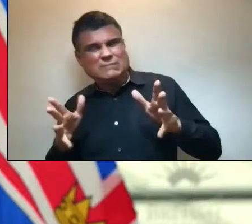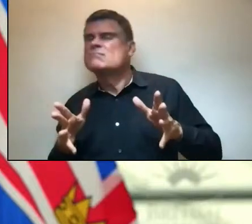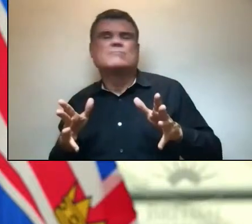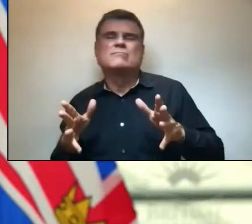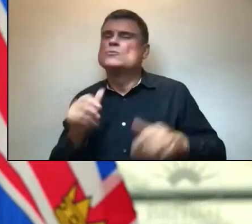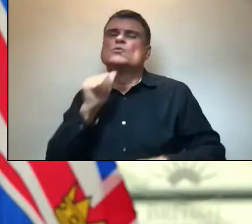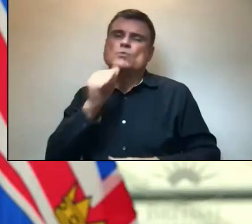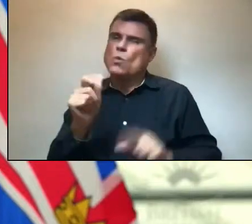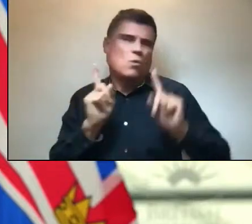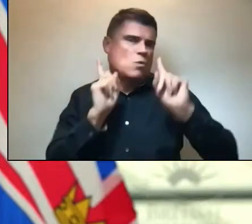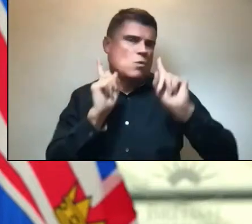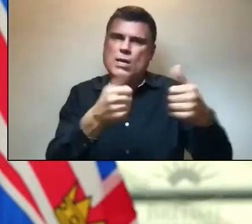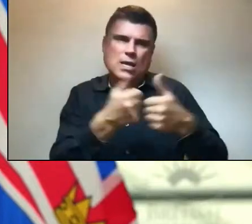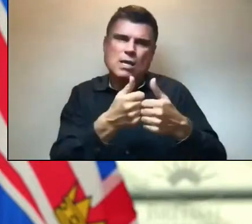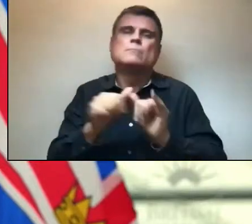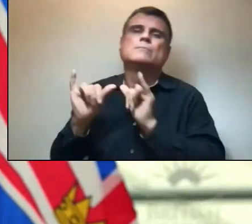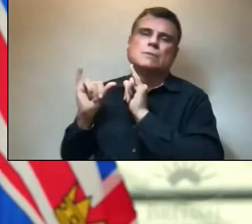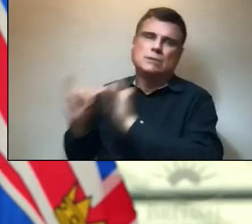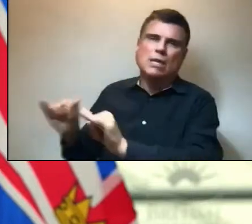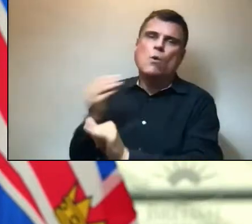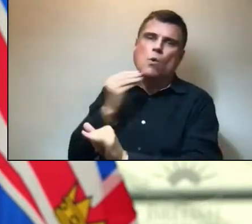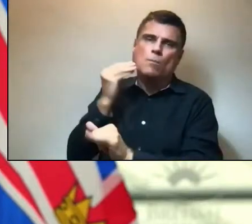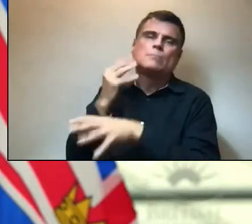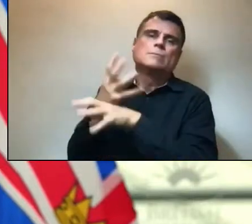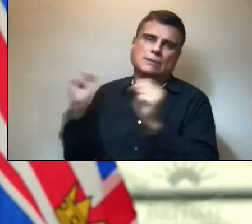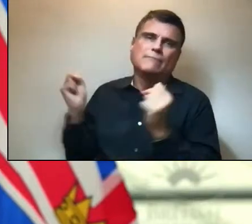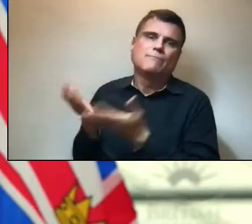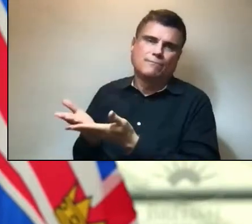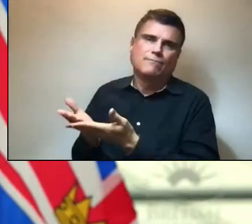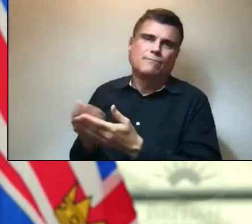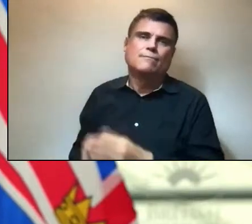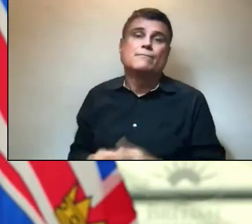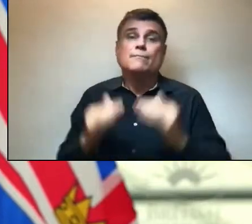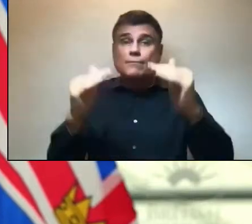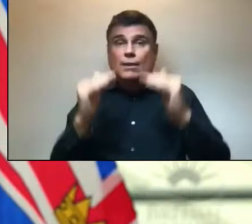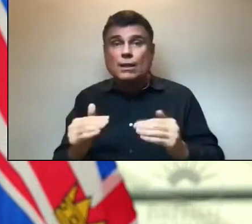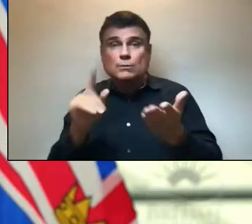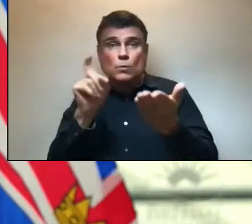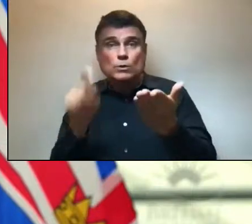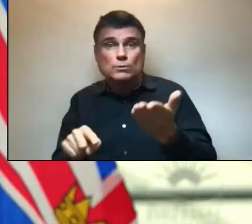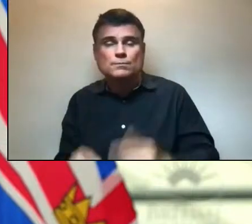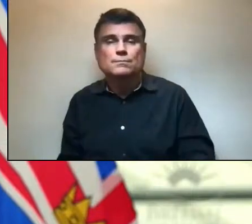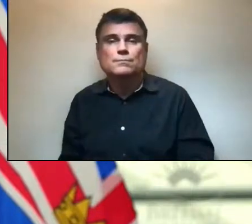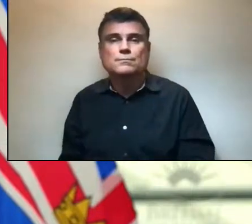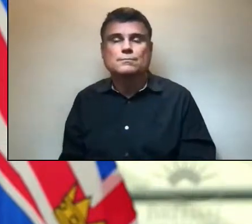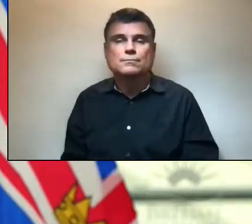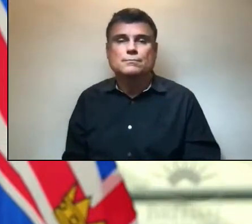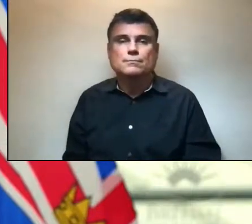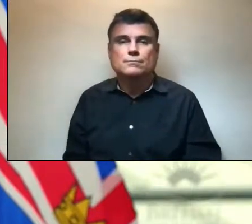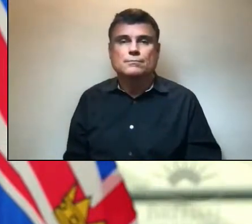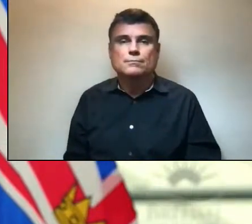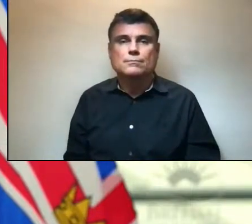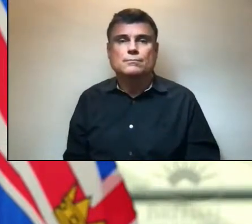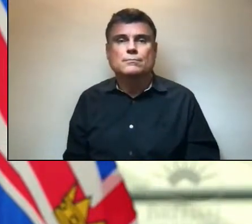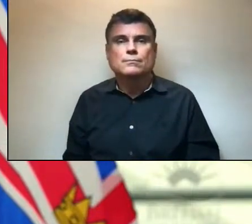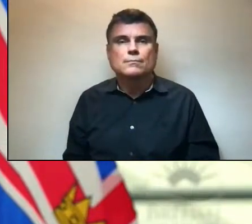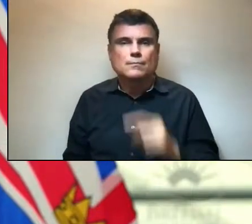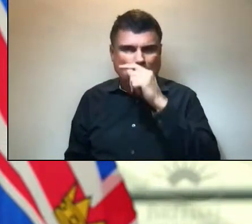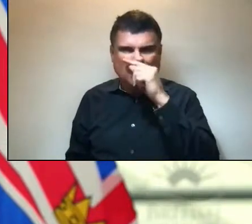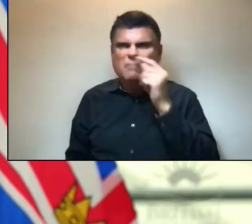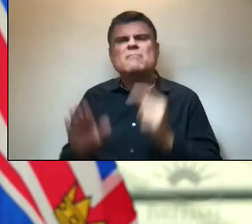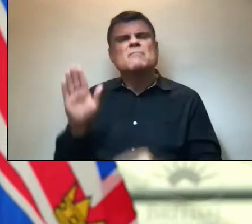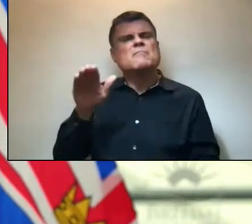Hi, Dr. Henry. You just said we are waiting for the at-home rapid test, but other provinces like Alberta is going to